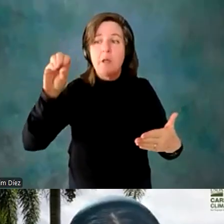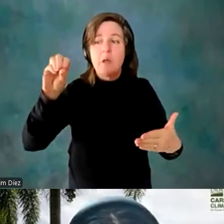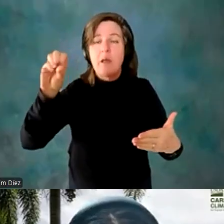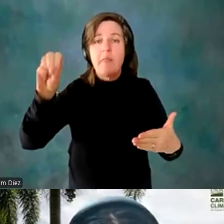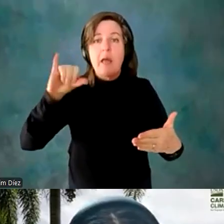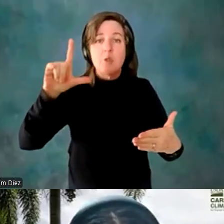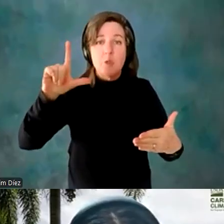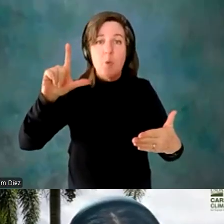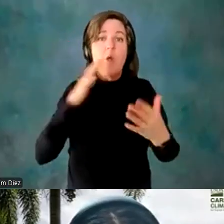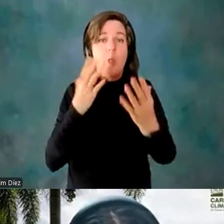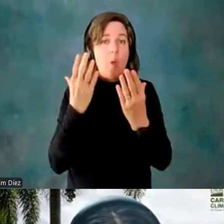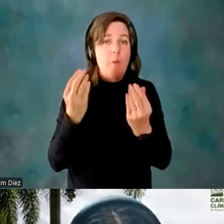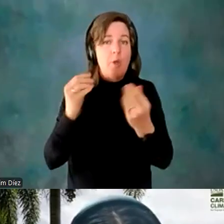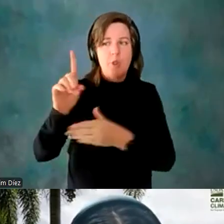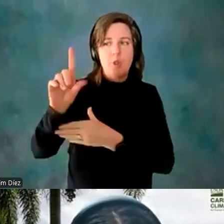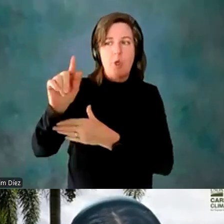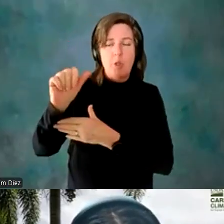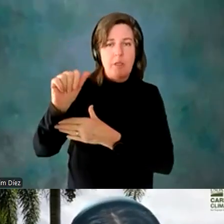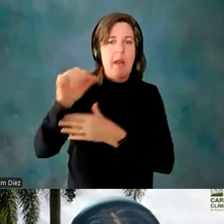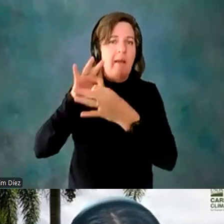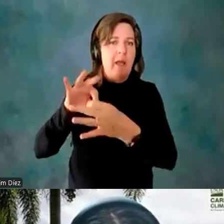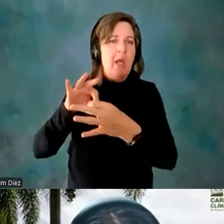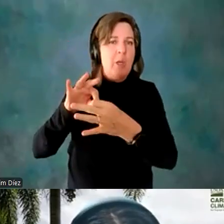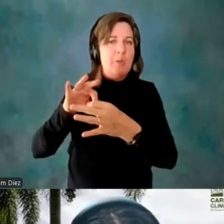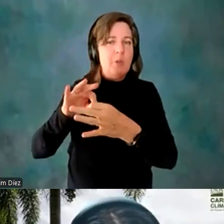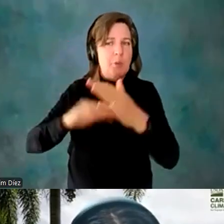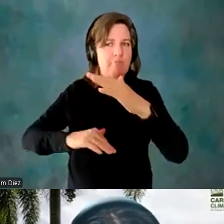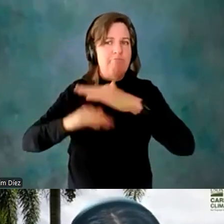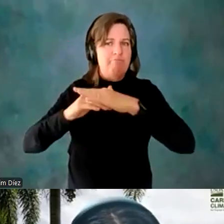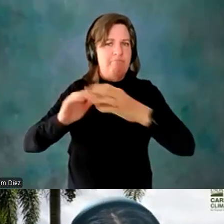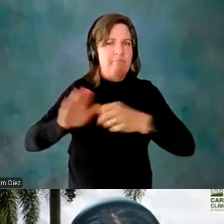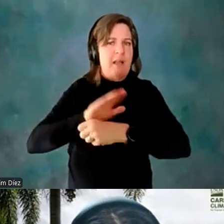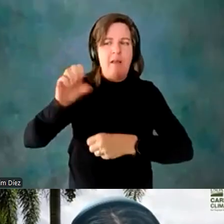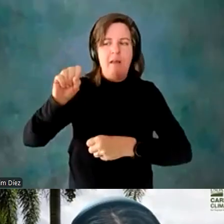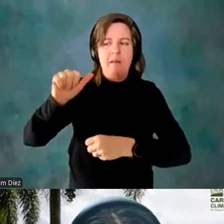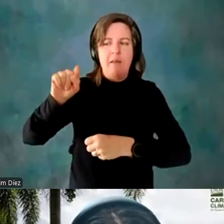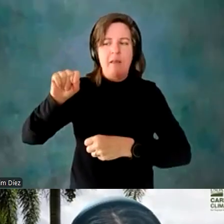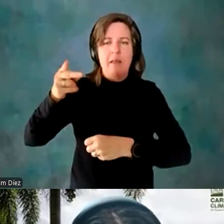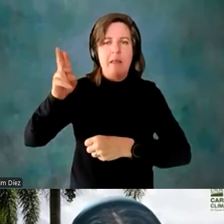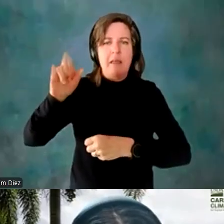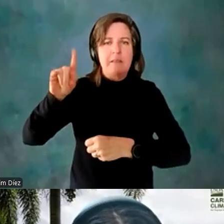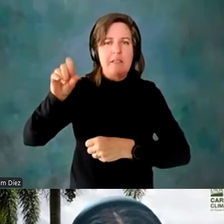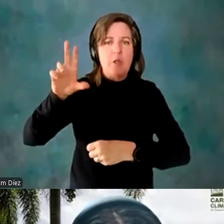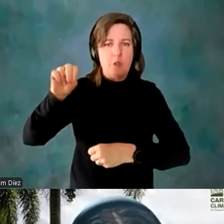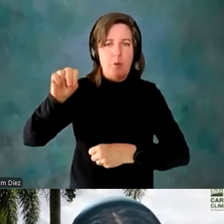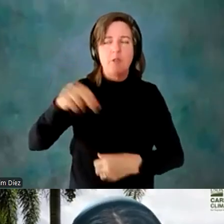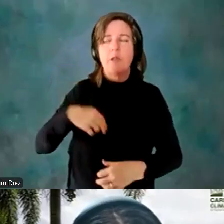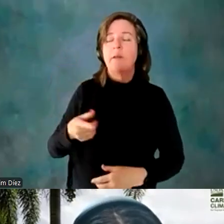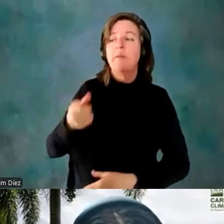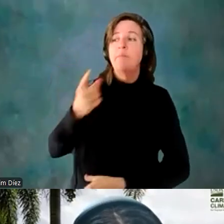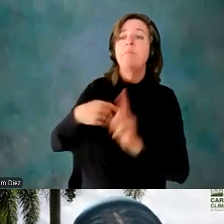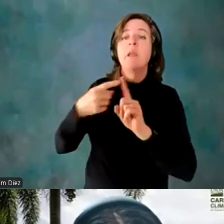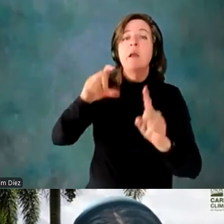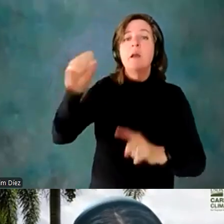to saturation. And I came from snow survey to this position,